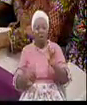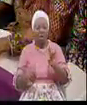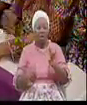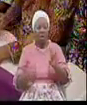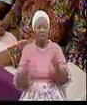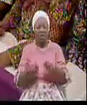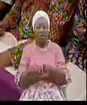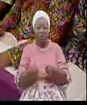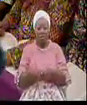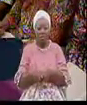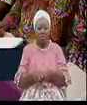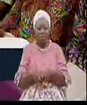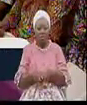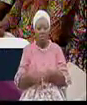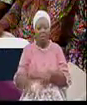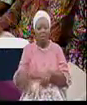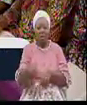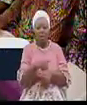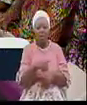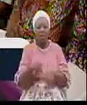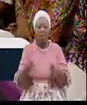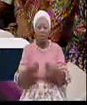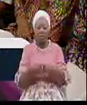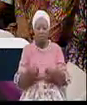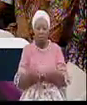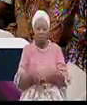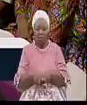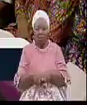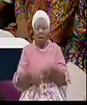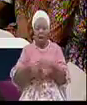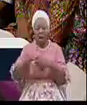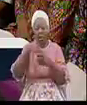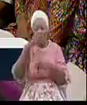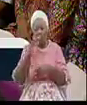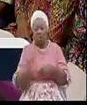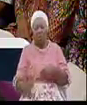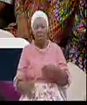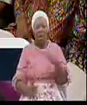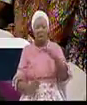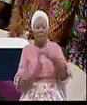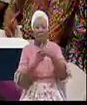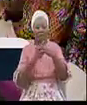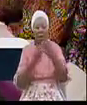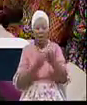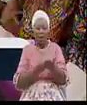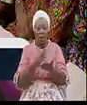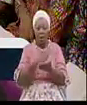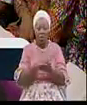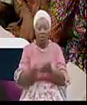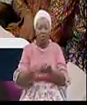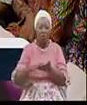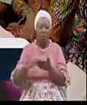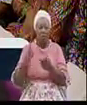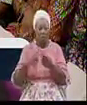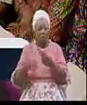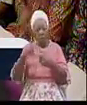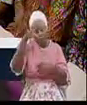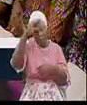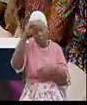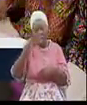even so, ye also outwardly appear righteous unto